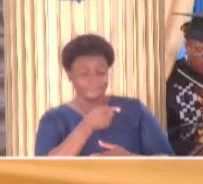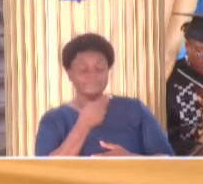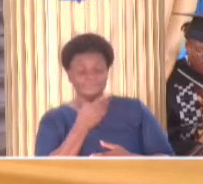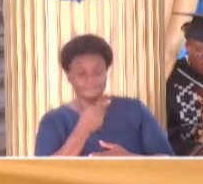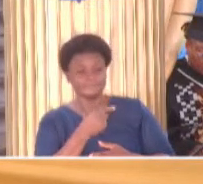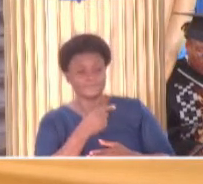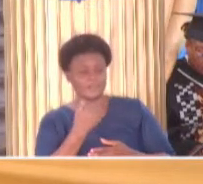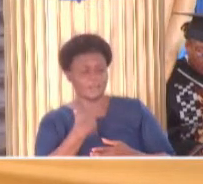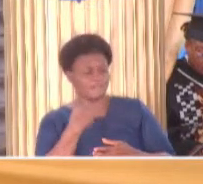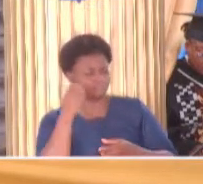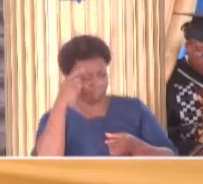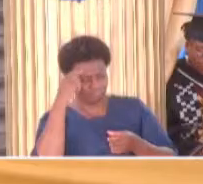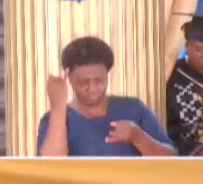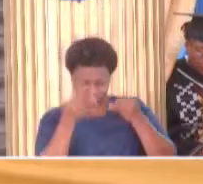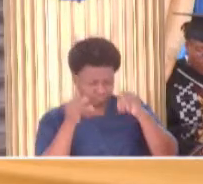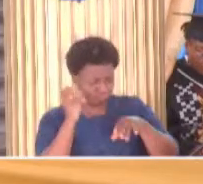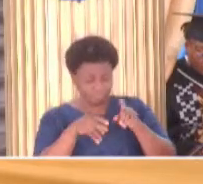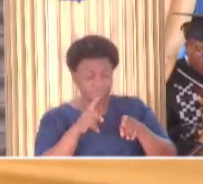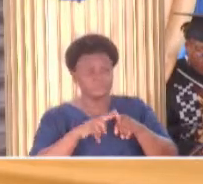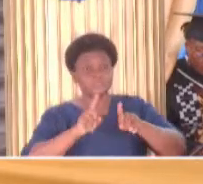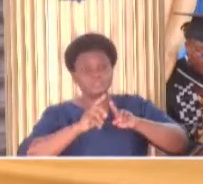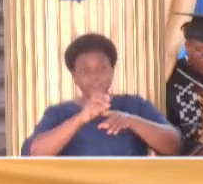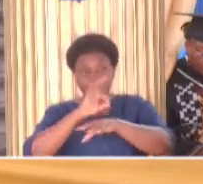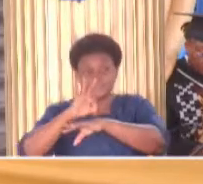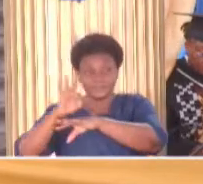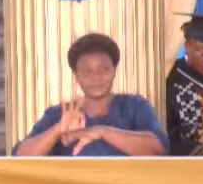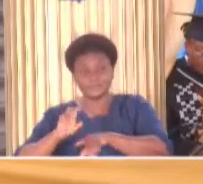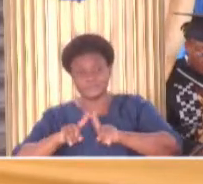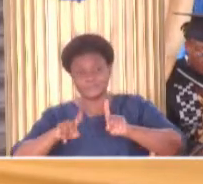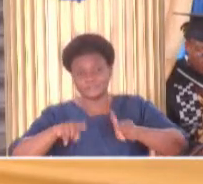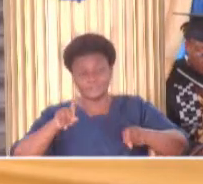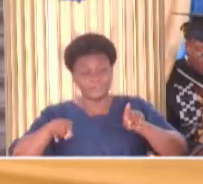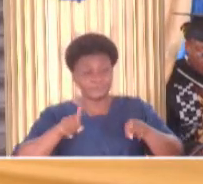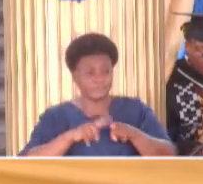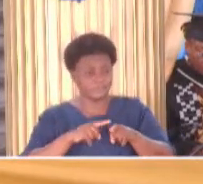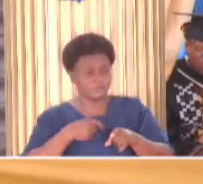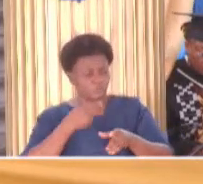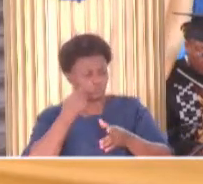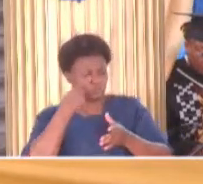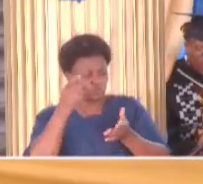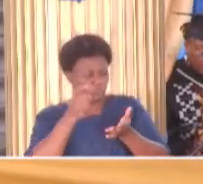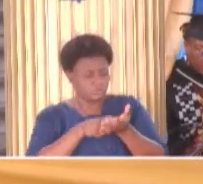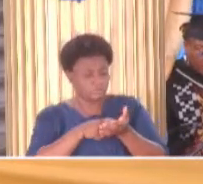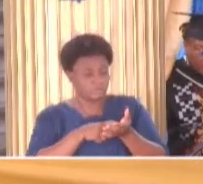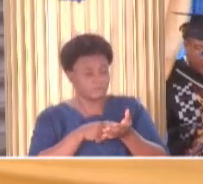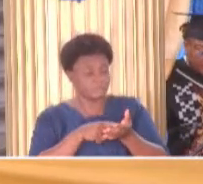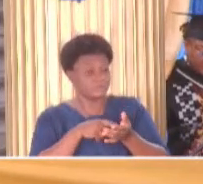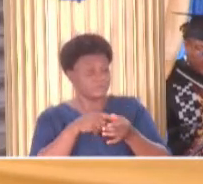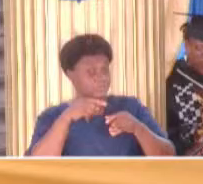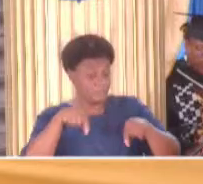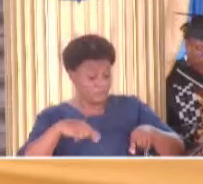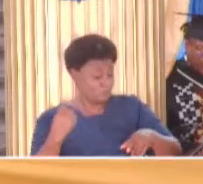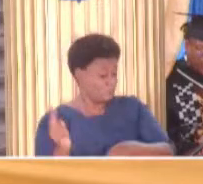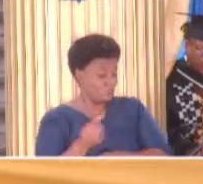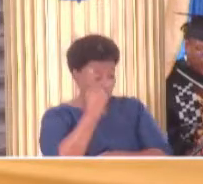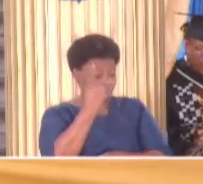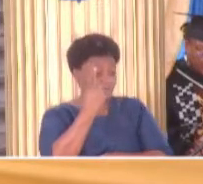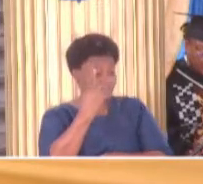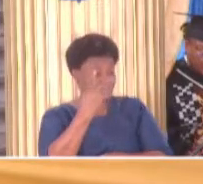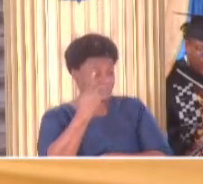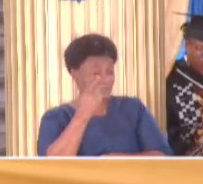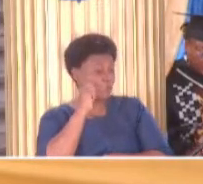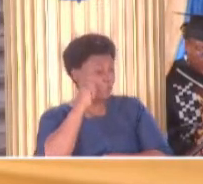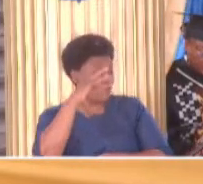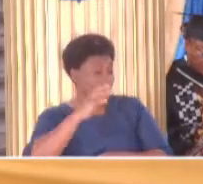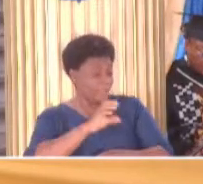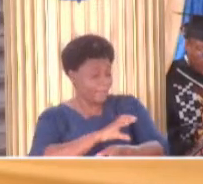many fields and have been widely recognized, earning her the inaugural Women's Empowerment Award